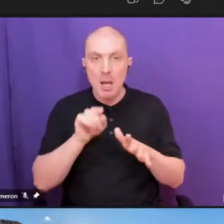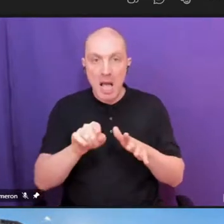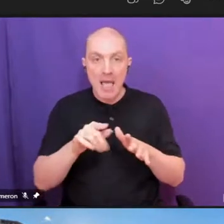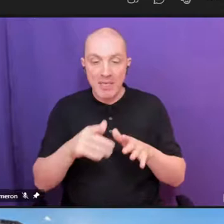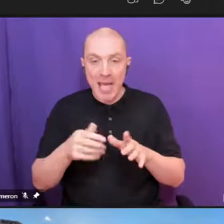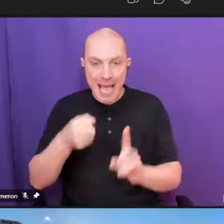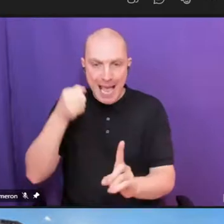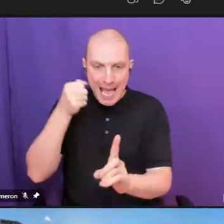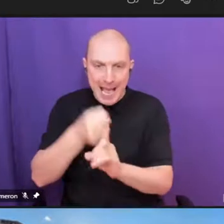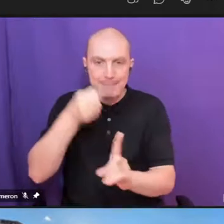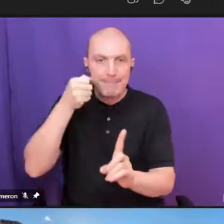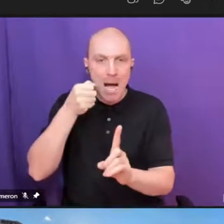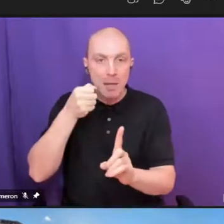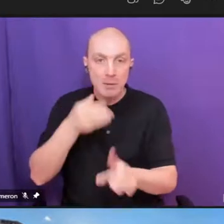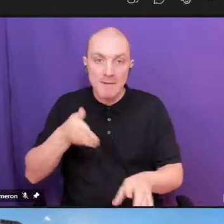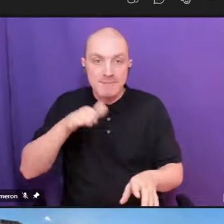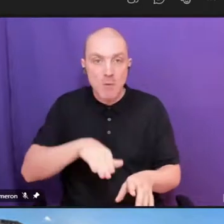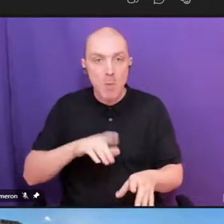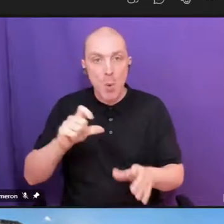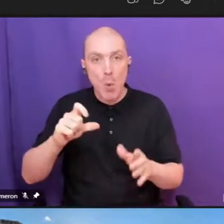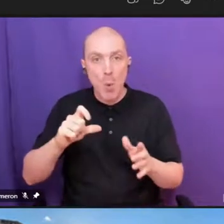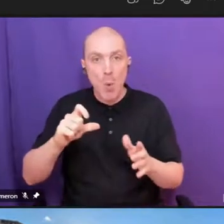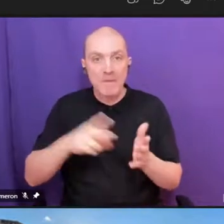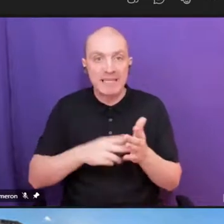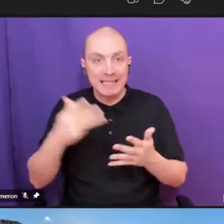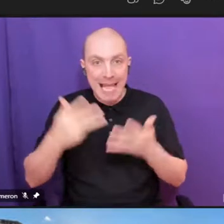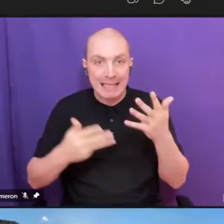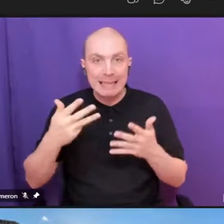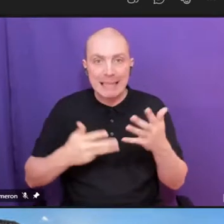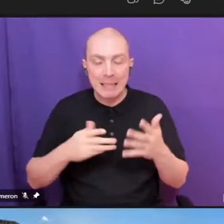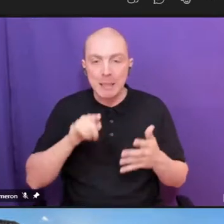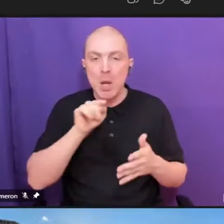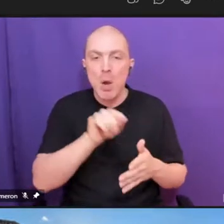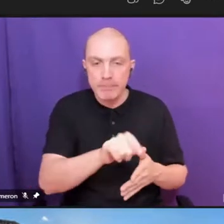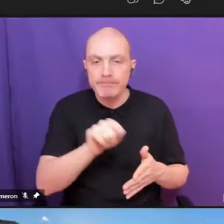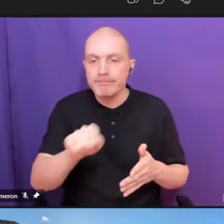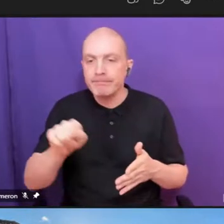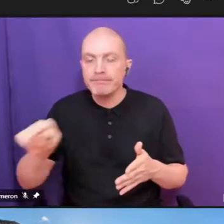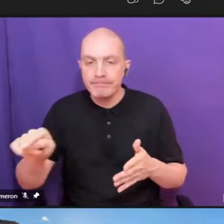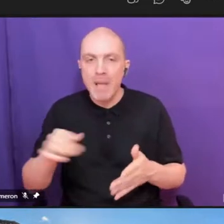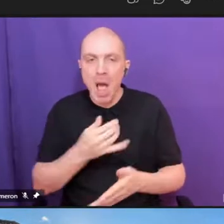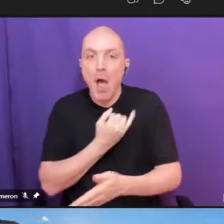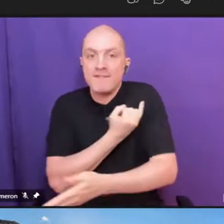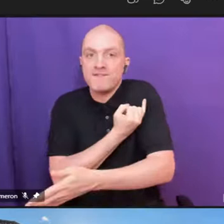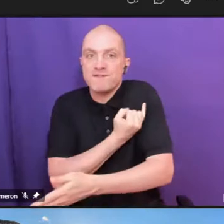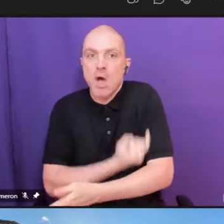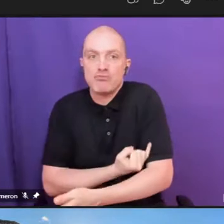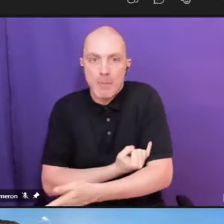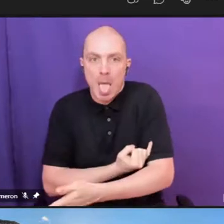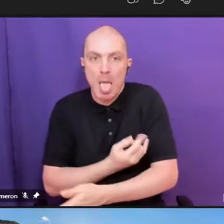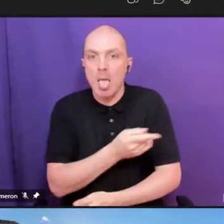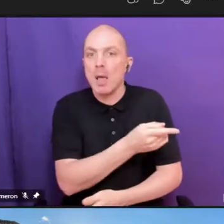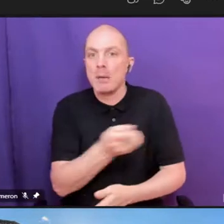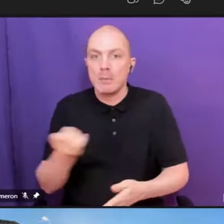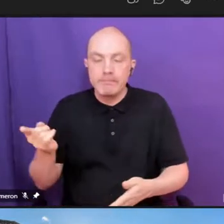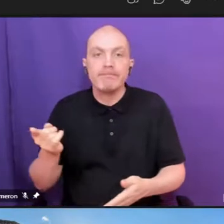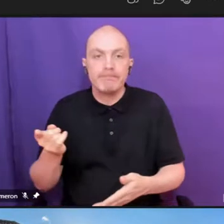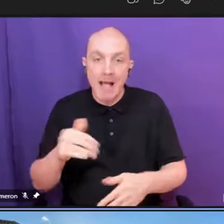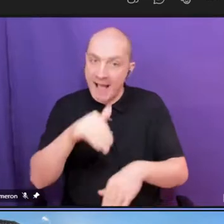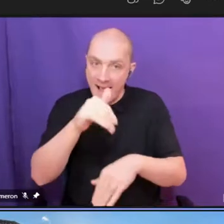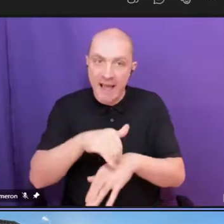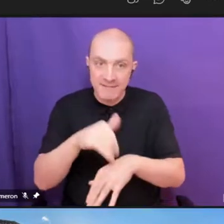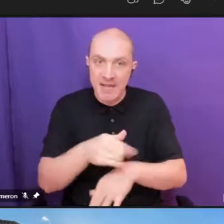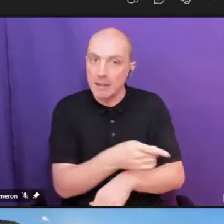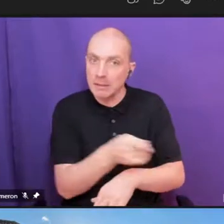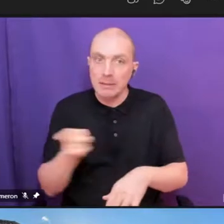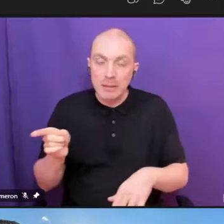been particularly acute on some vulnerable people in sections of society, and that the recovery from the pandemic will involve us